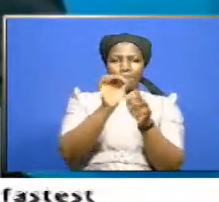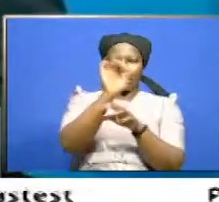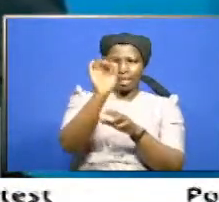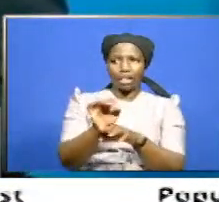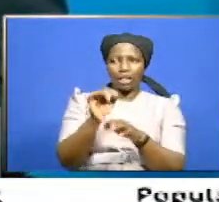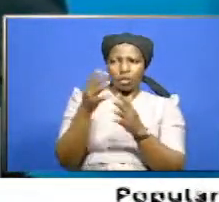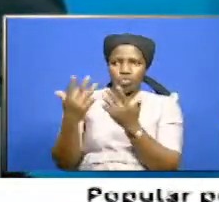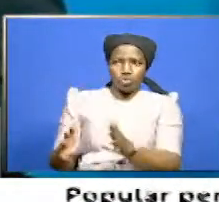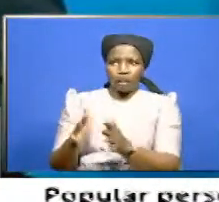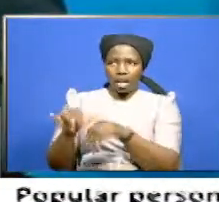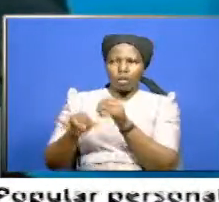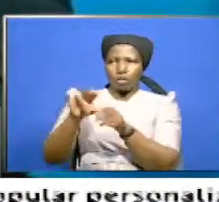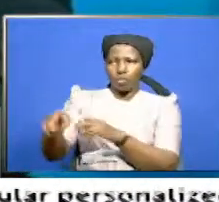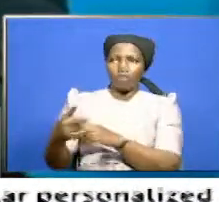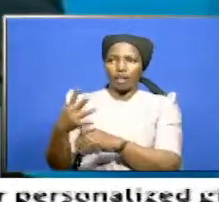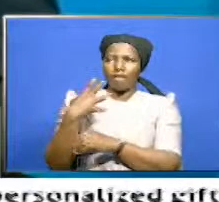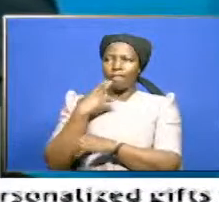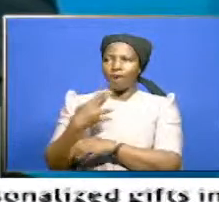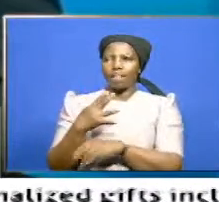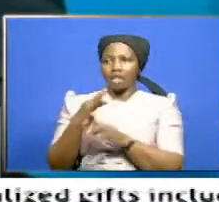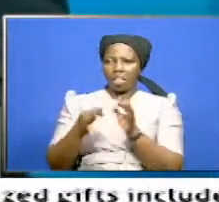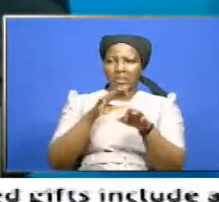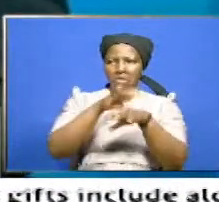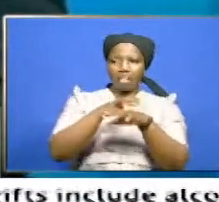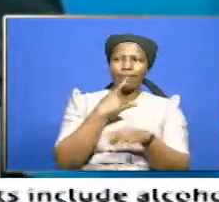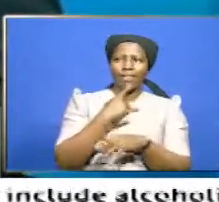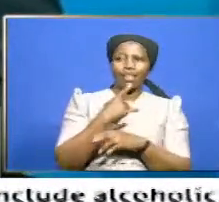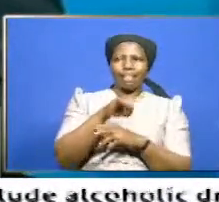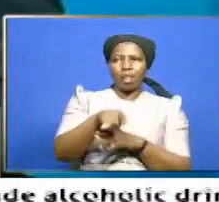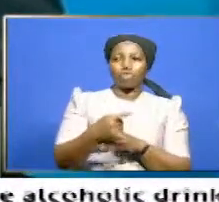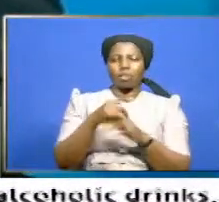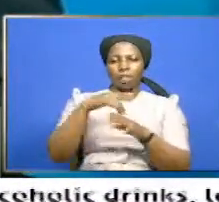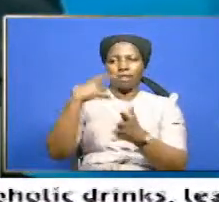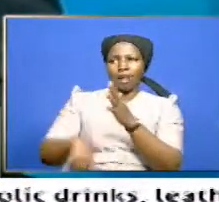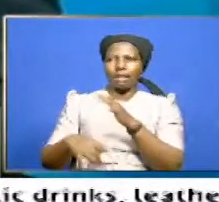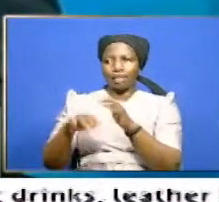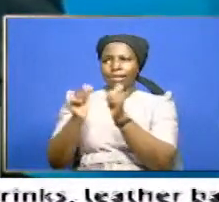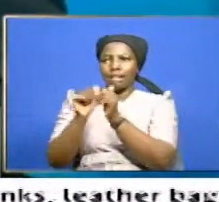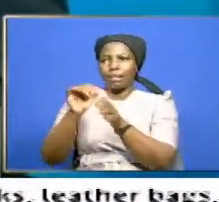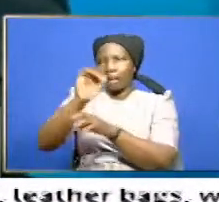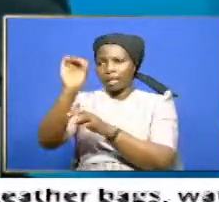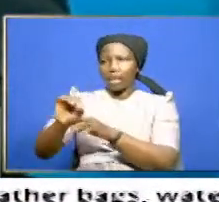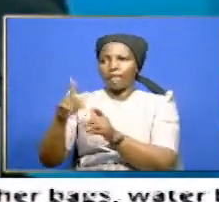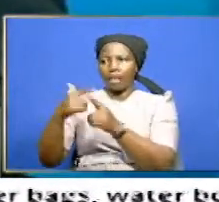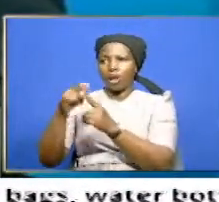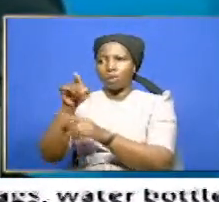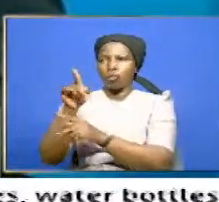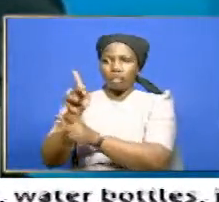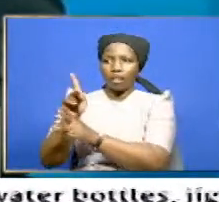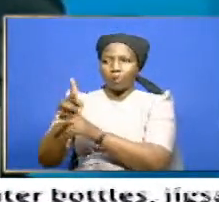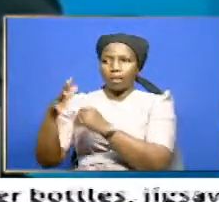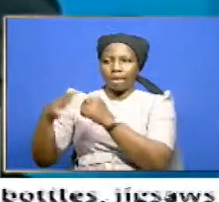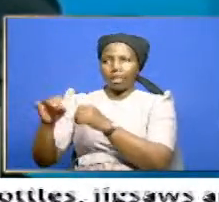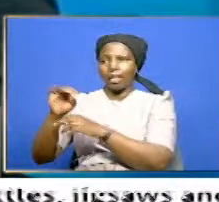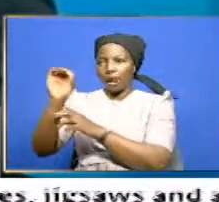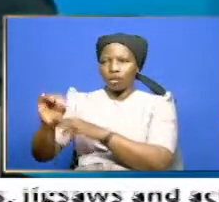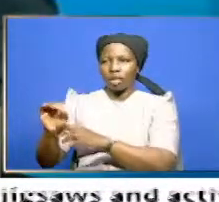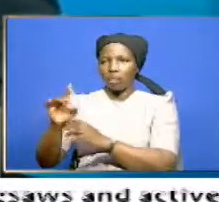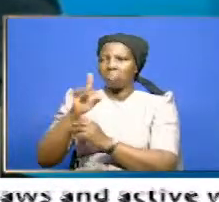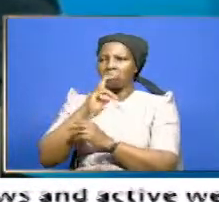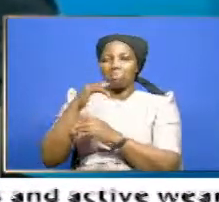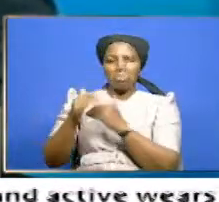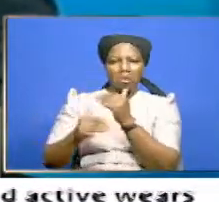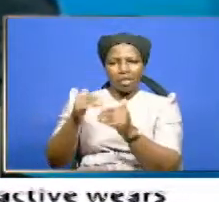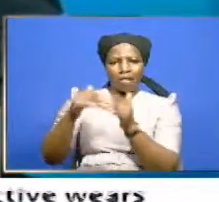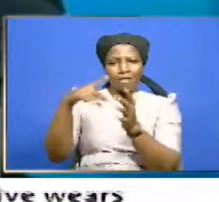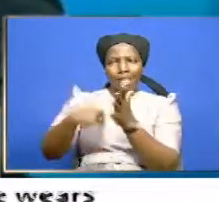losing almost 2,400 shillings. If you earn 100,000 and you tax 10%, you still keep 90,000. So progressive tax regimes